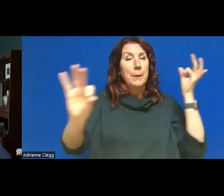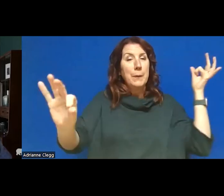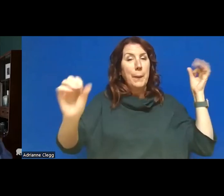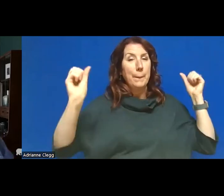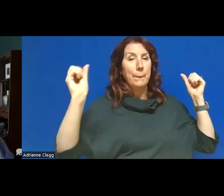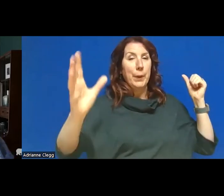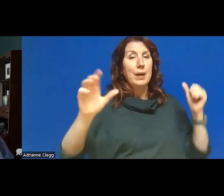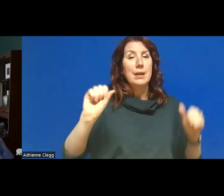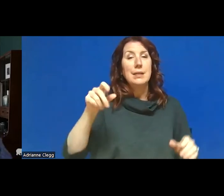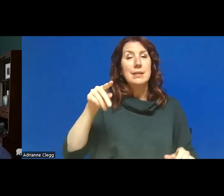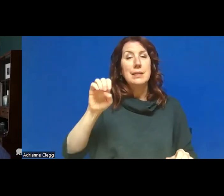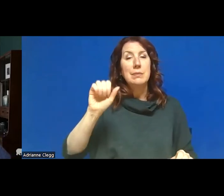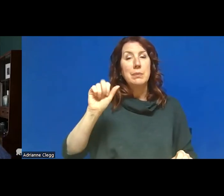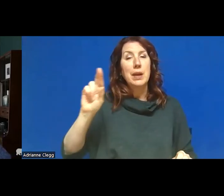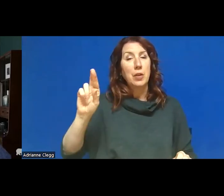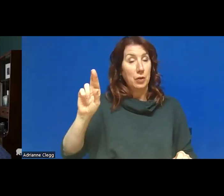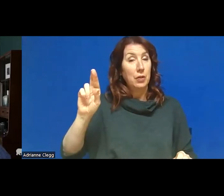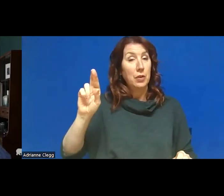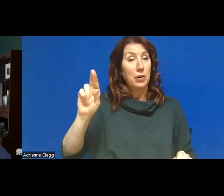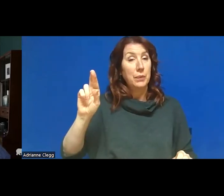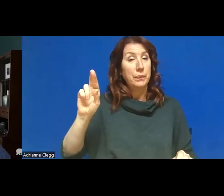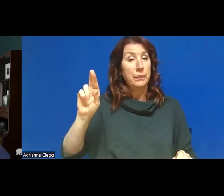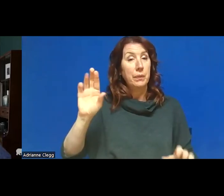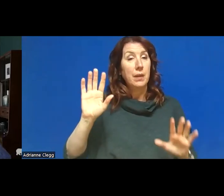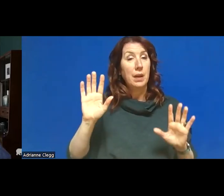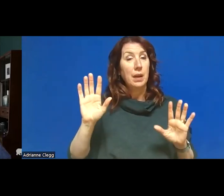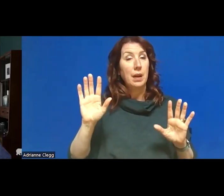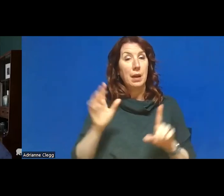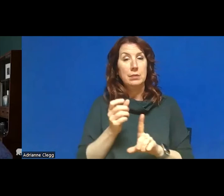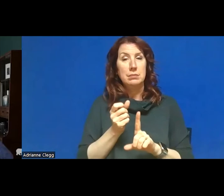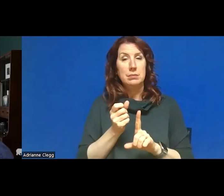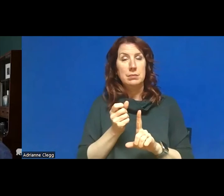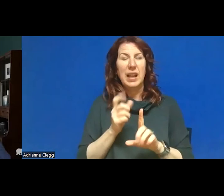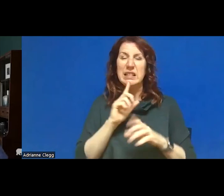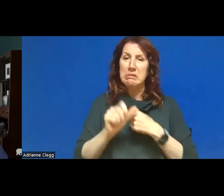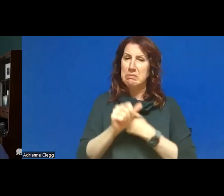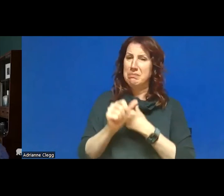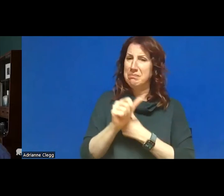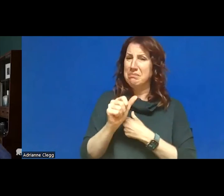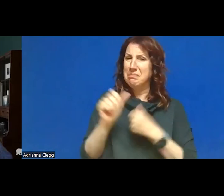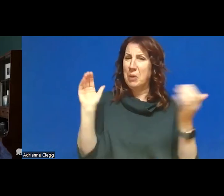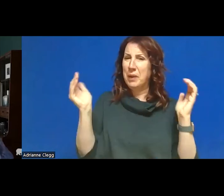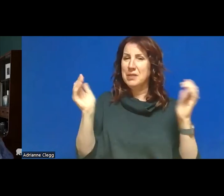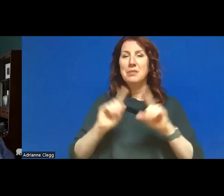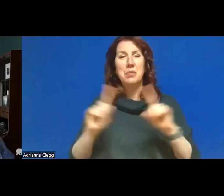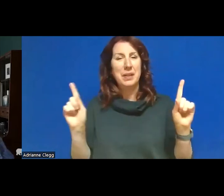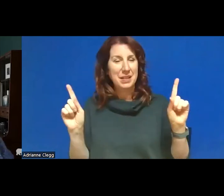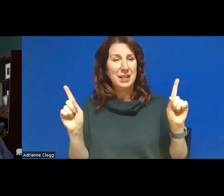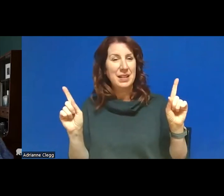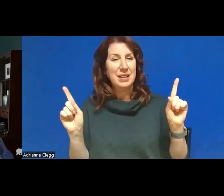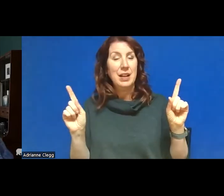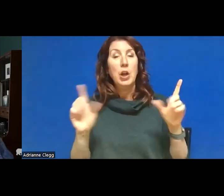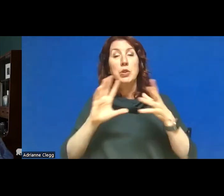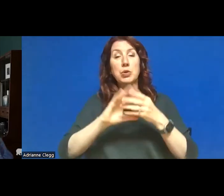the thing that connects you to some, well, a little bit of a violent metaphor, but I think of your